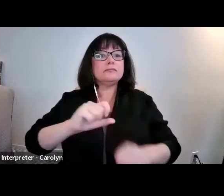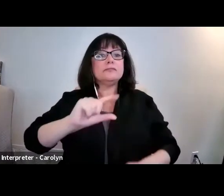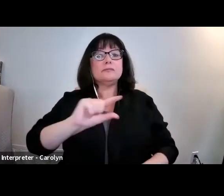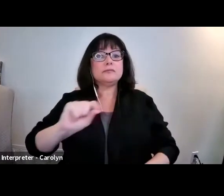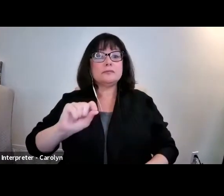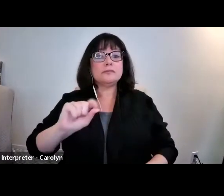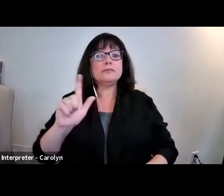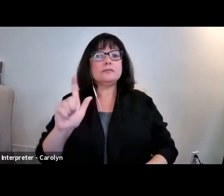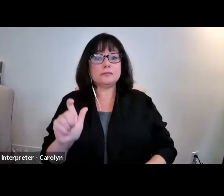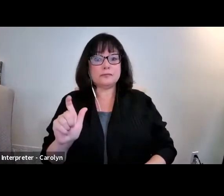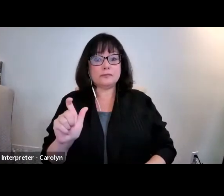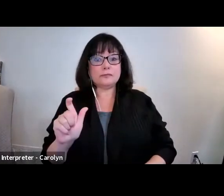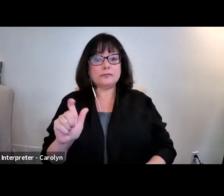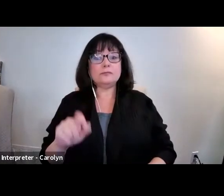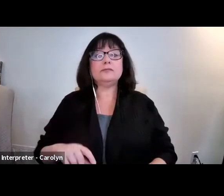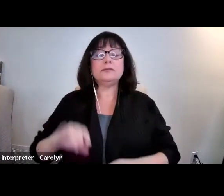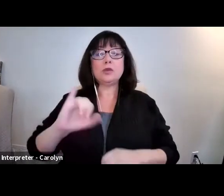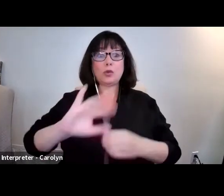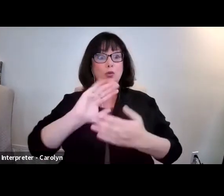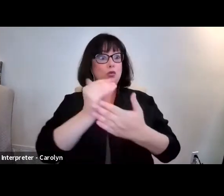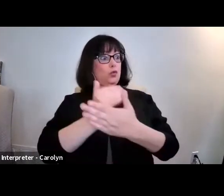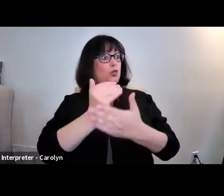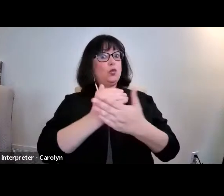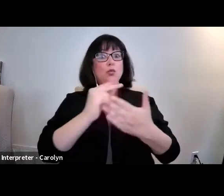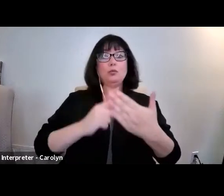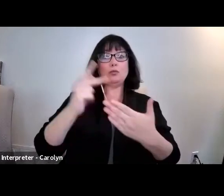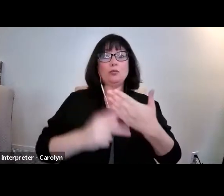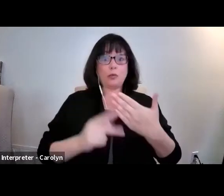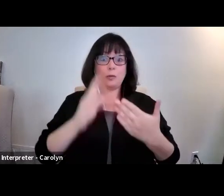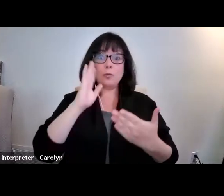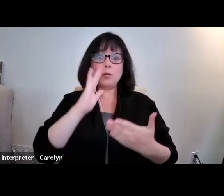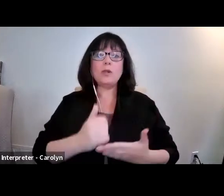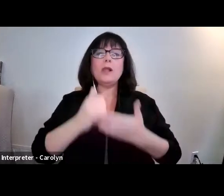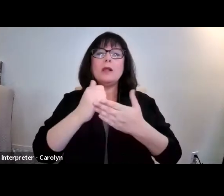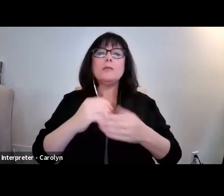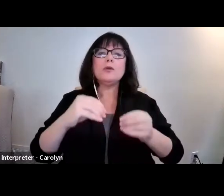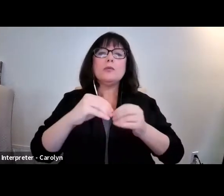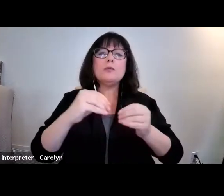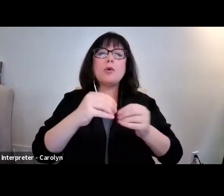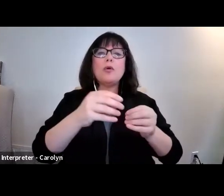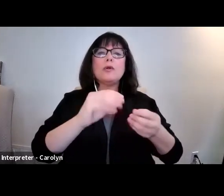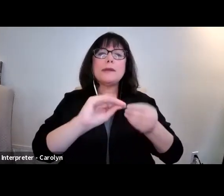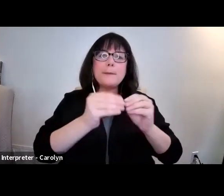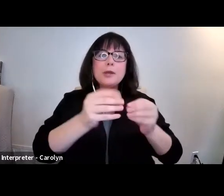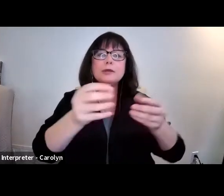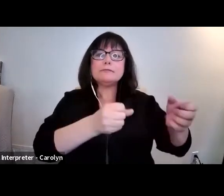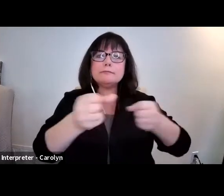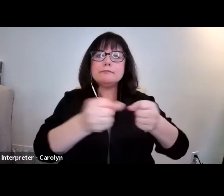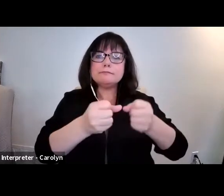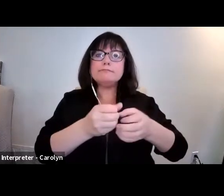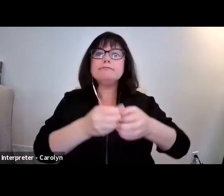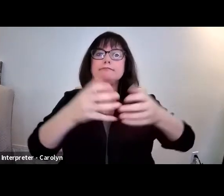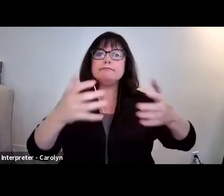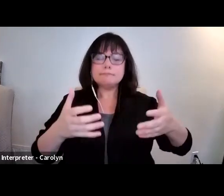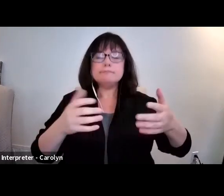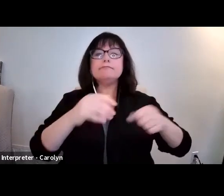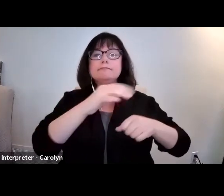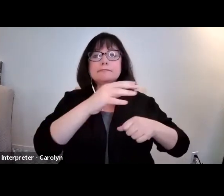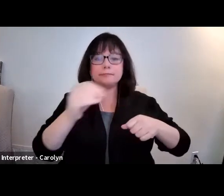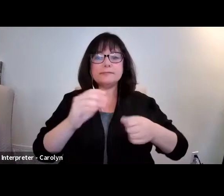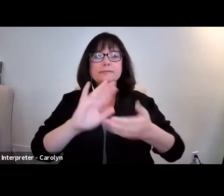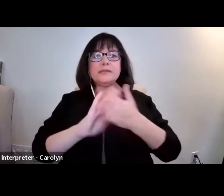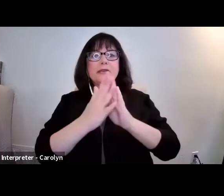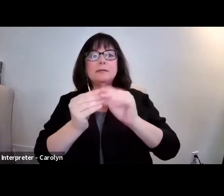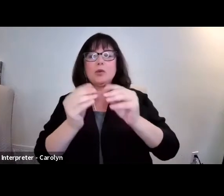that we have, but it will also help to increase the representation of Black faculty across the entire university. We